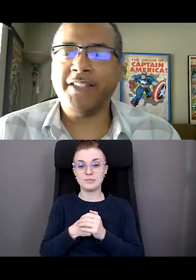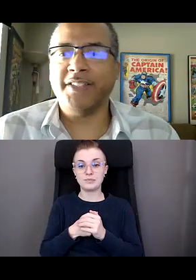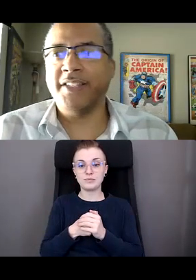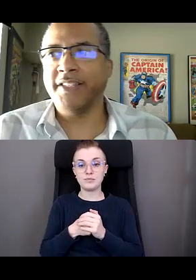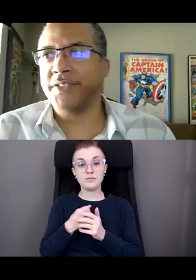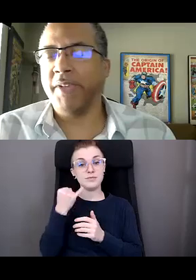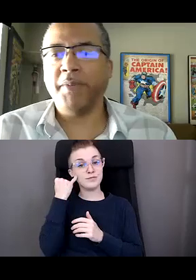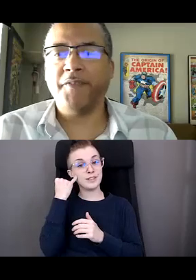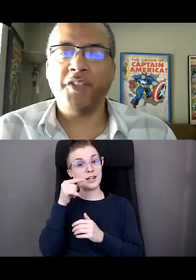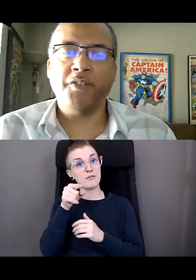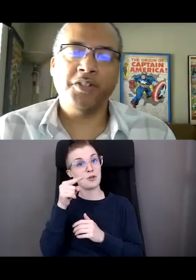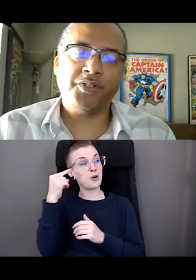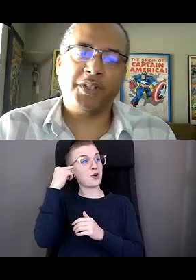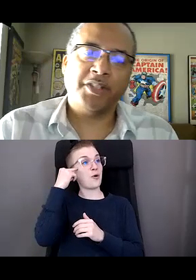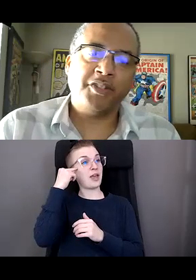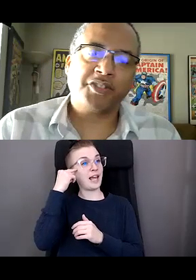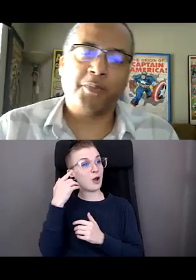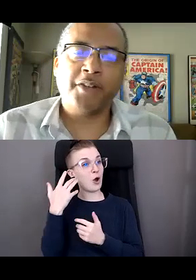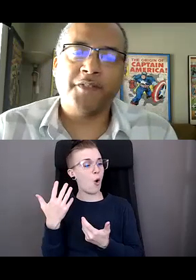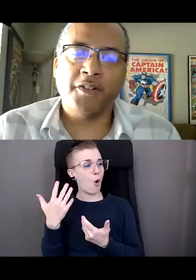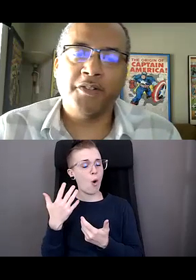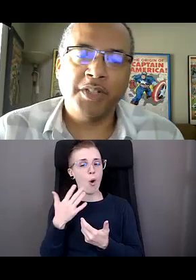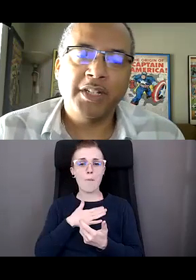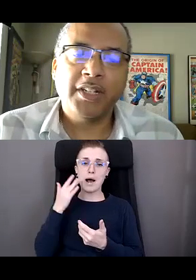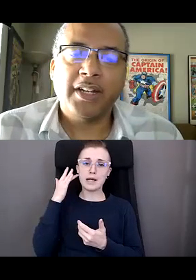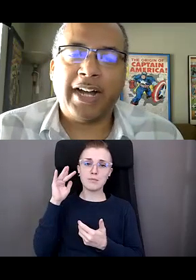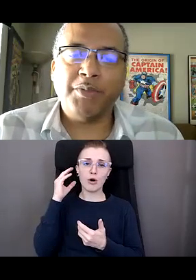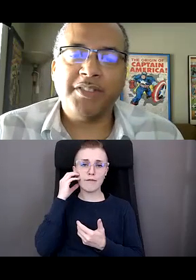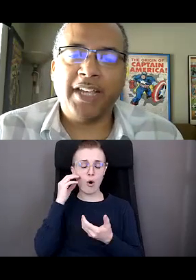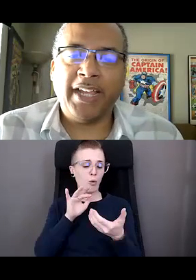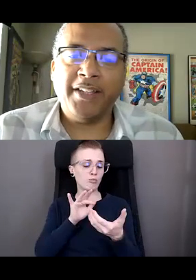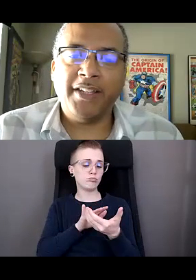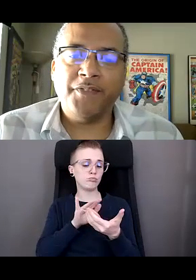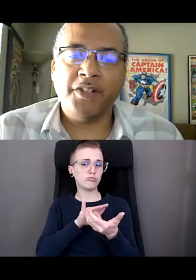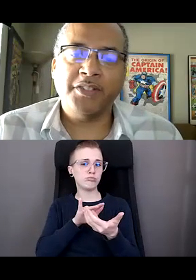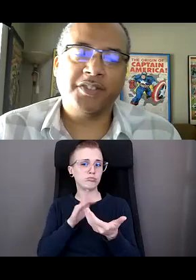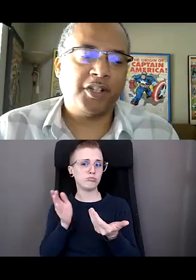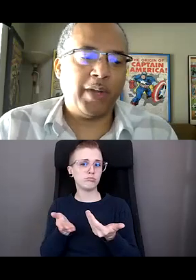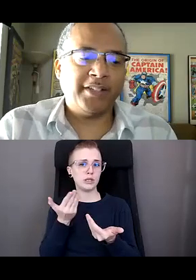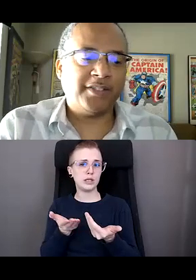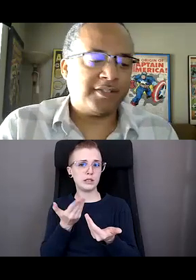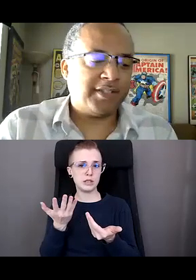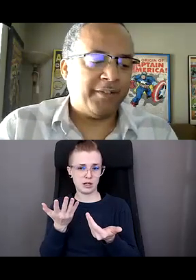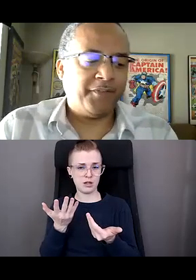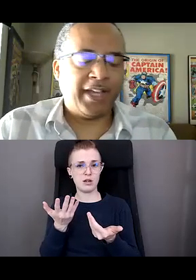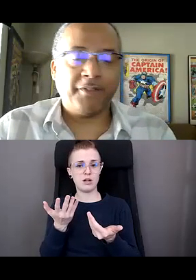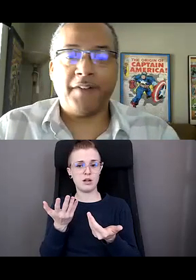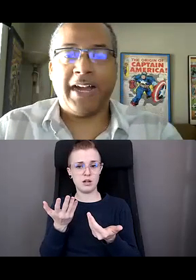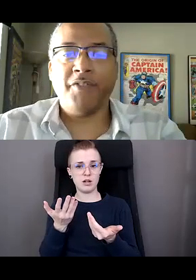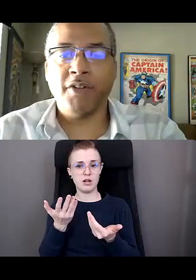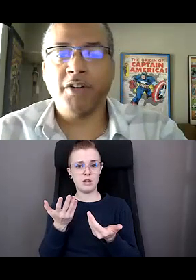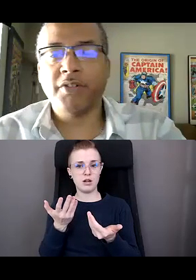how easy it is maybe for you to do something on your smartphone, I would say if you're going to just equate it to, say, if